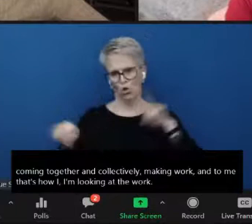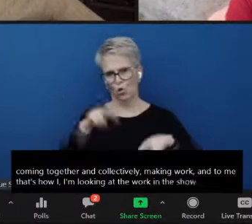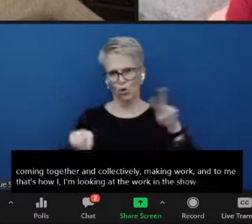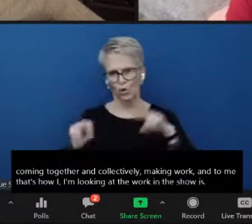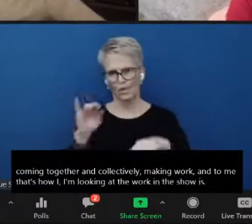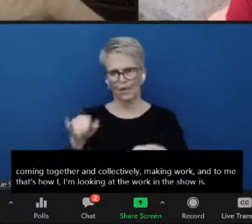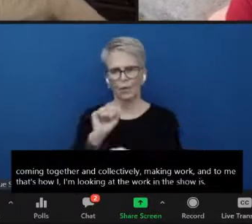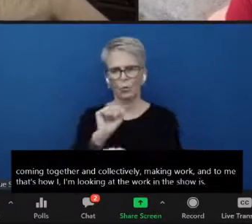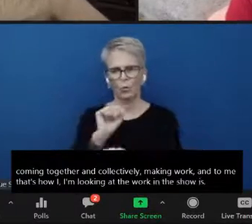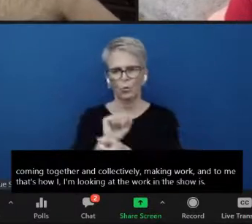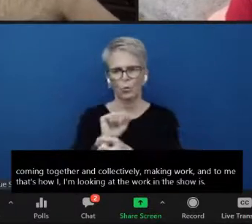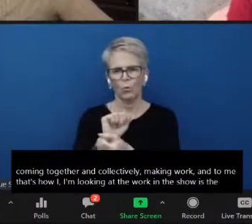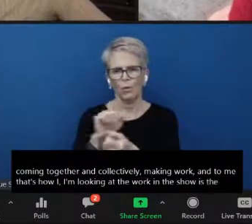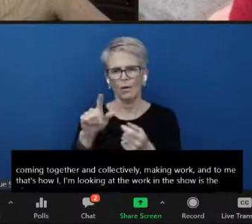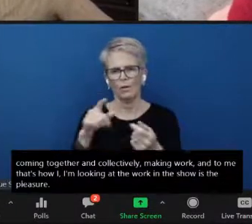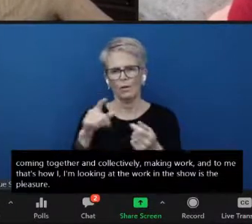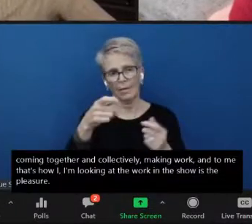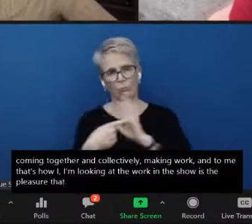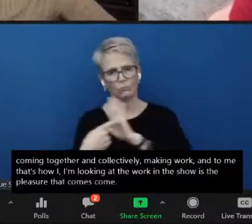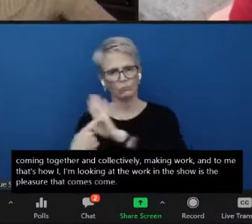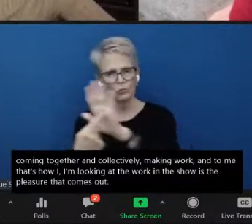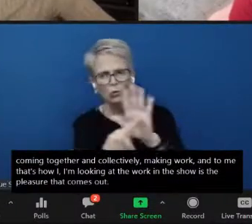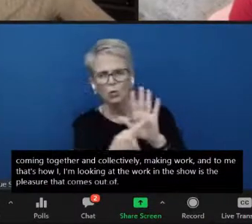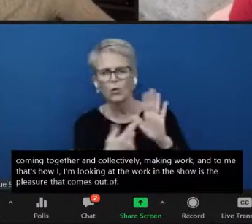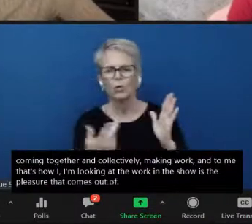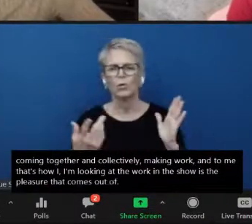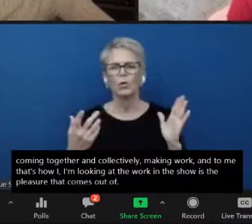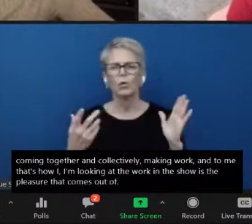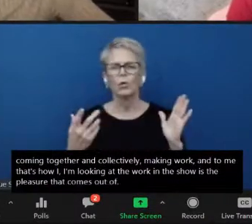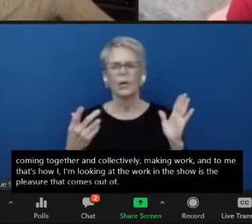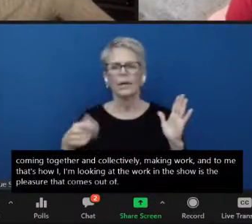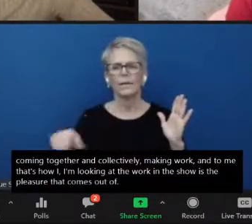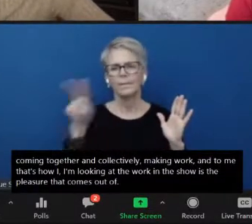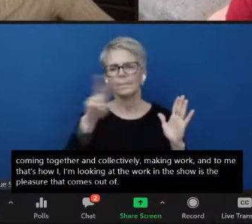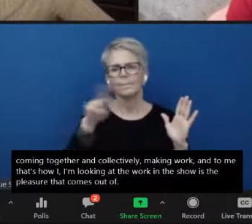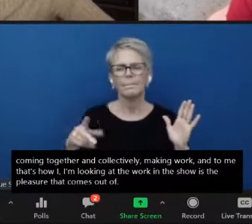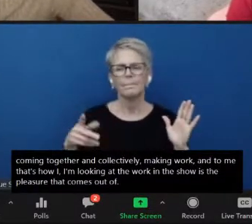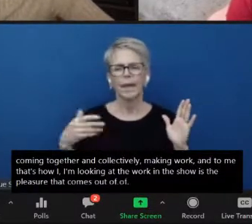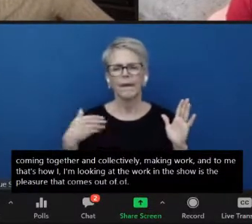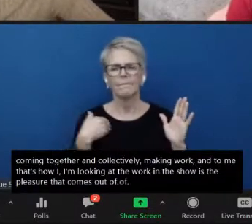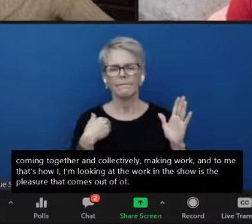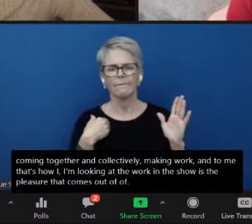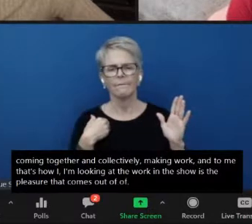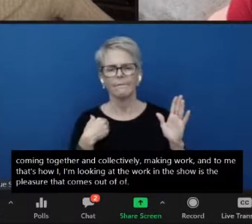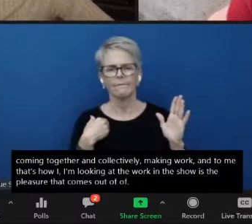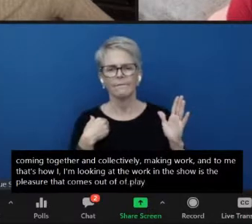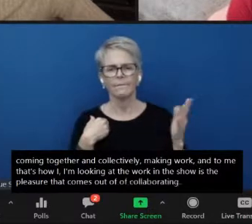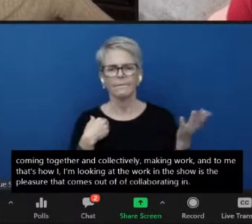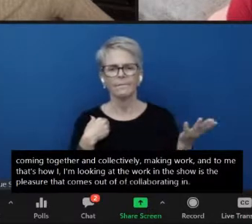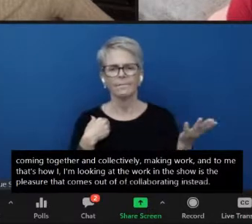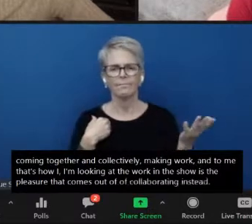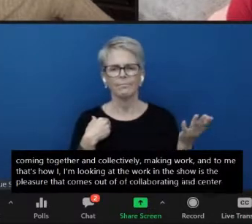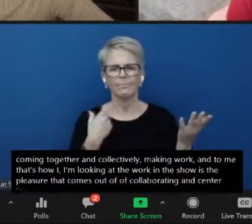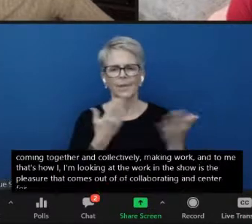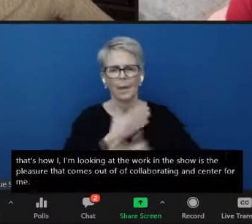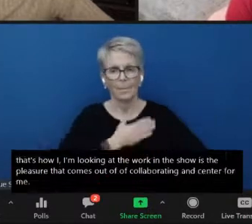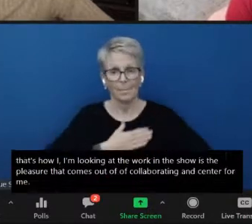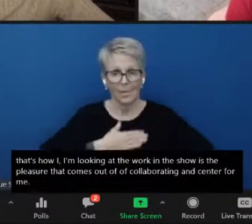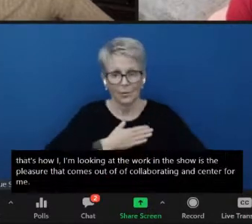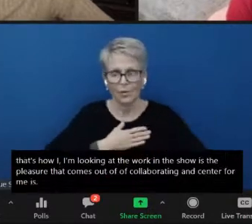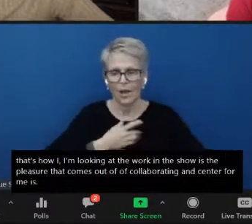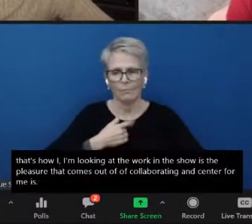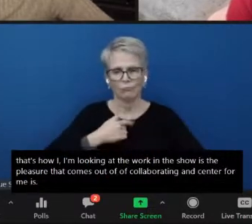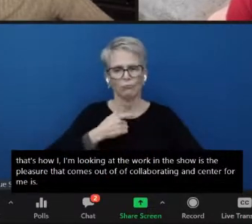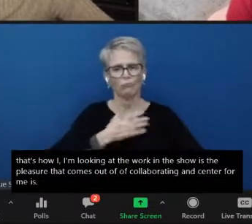is the pleasure that comes out of collaborating. And pleasure for me